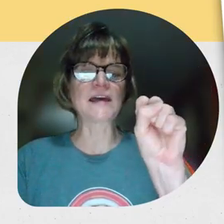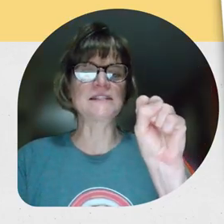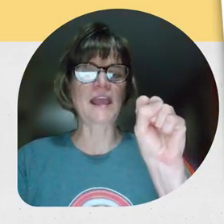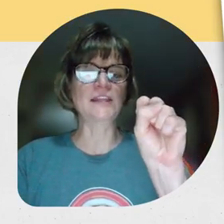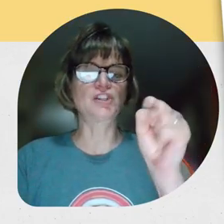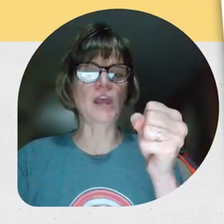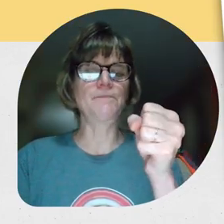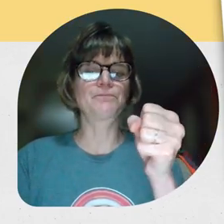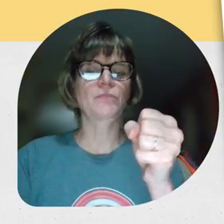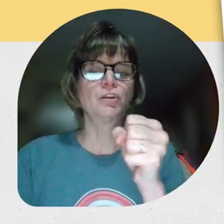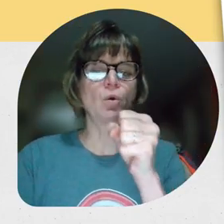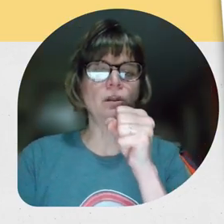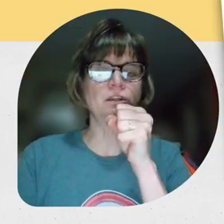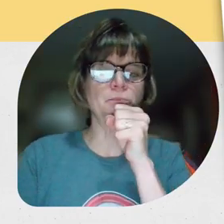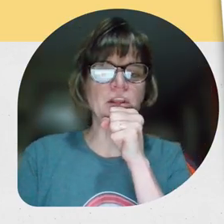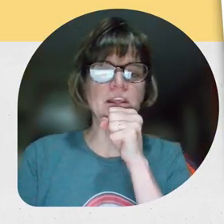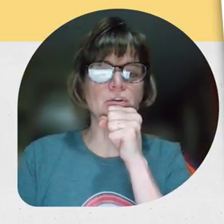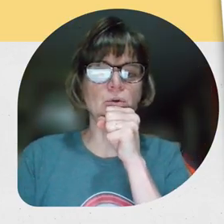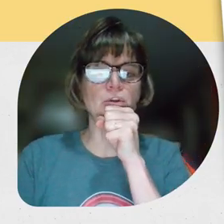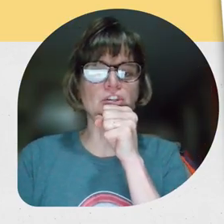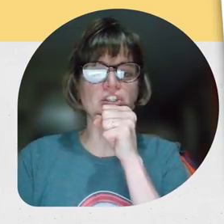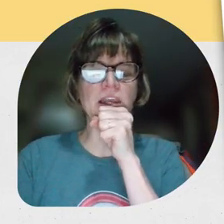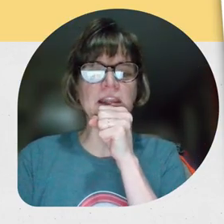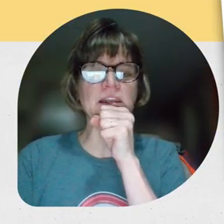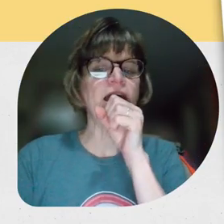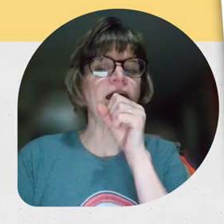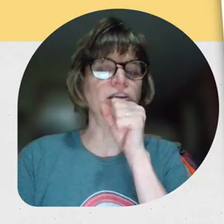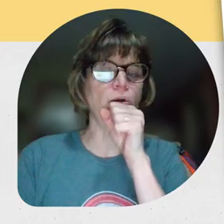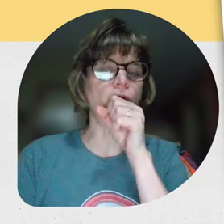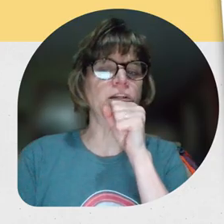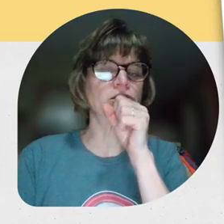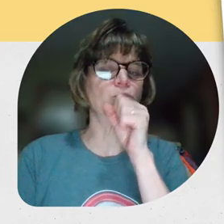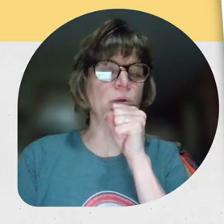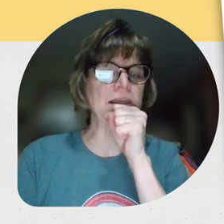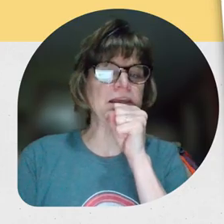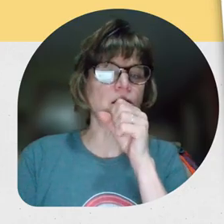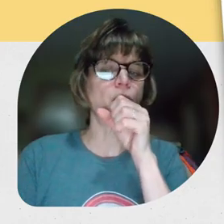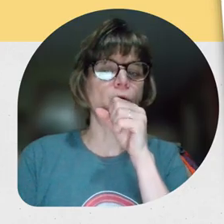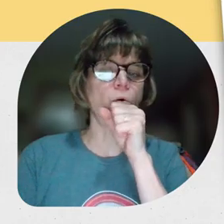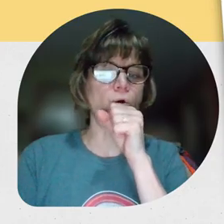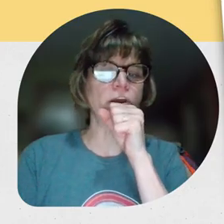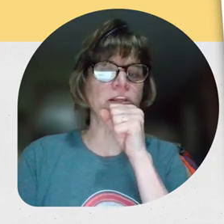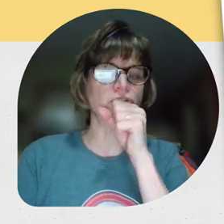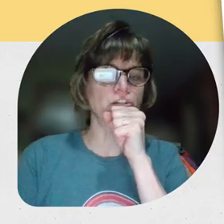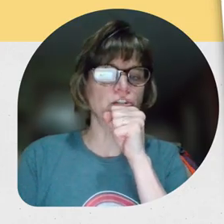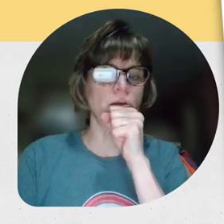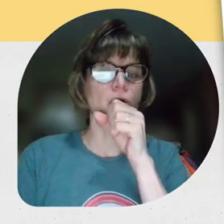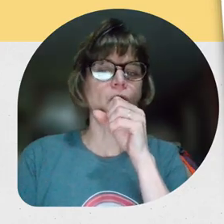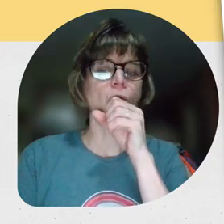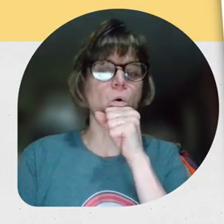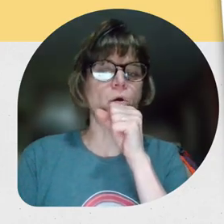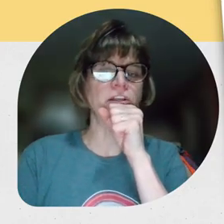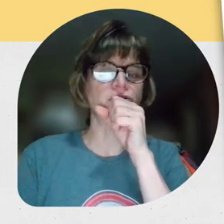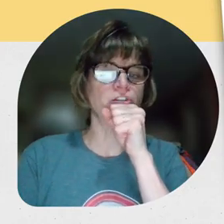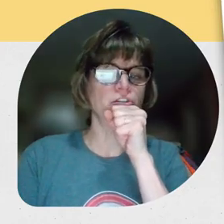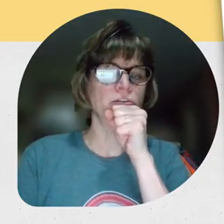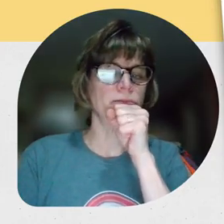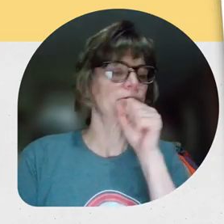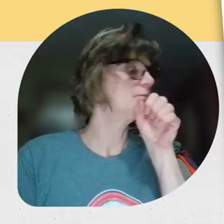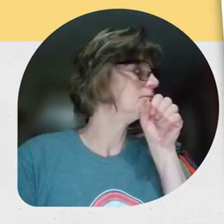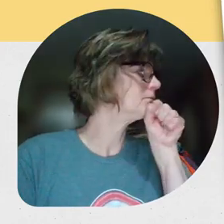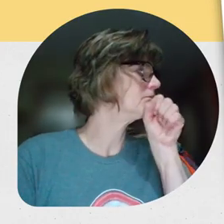an S hand shape. You're going to bring it to your chin, and you're going to squeeze. Orange,